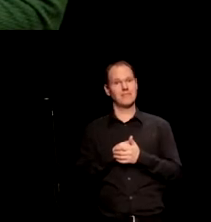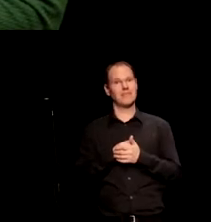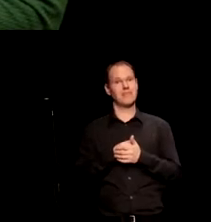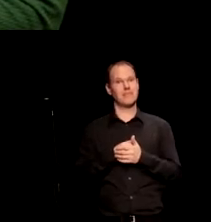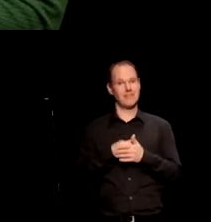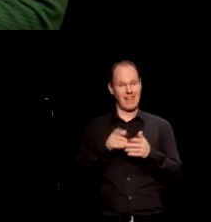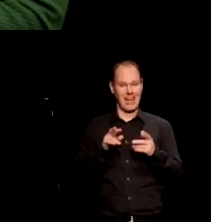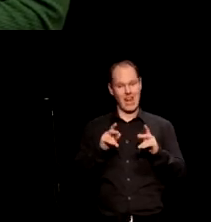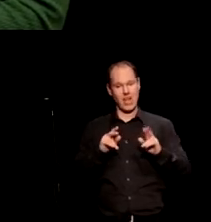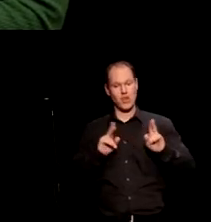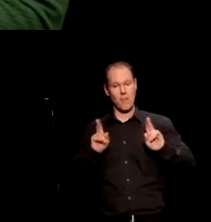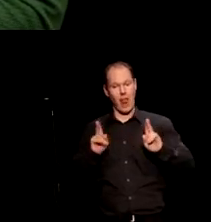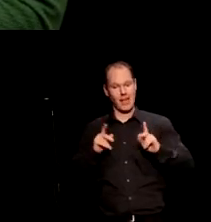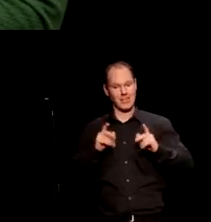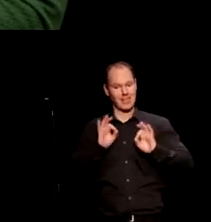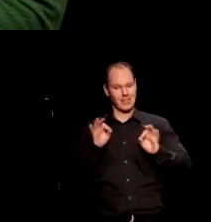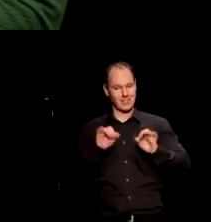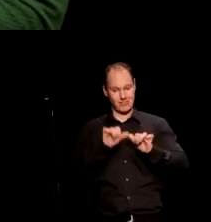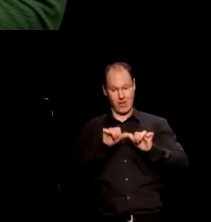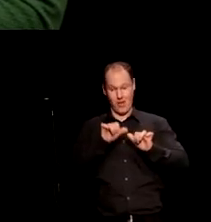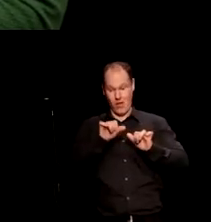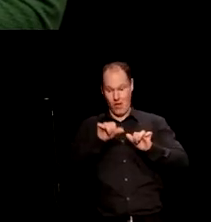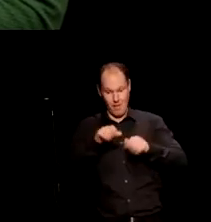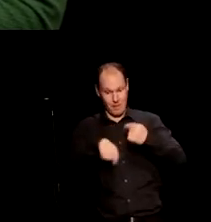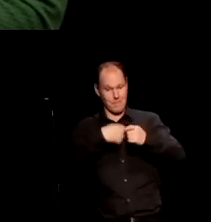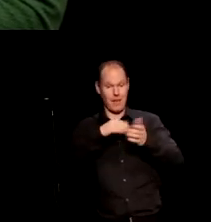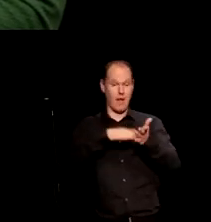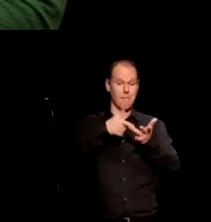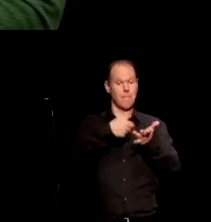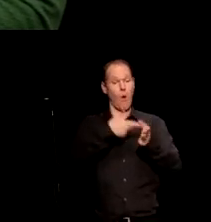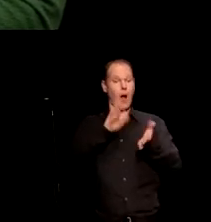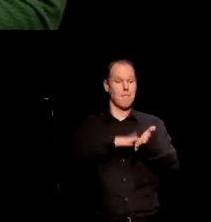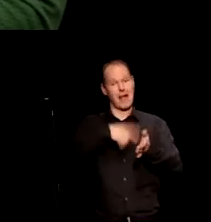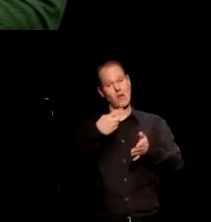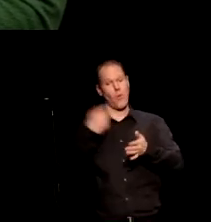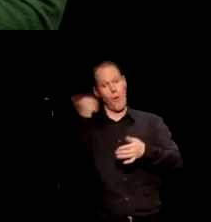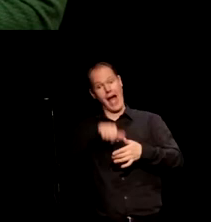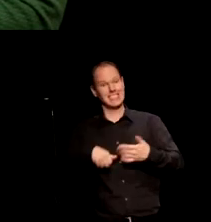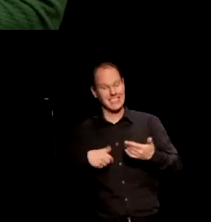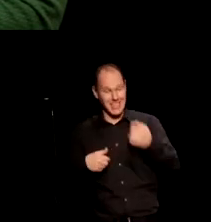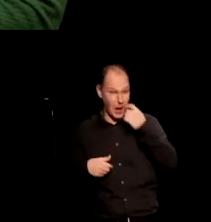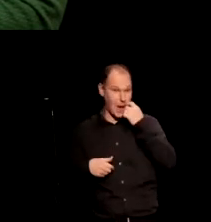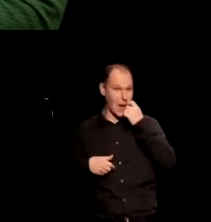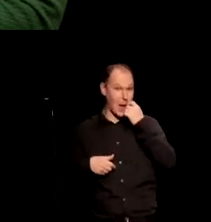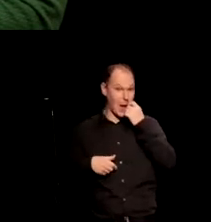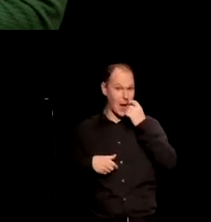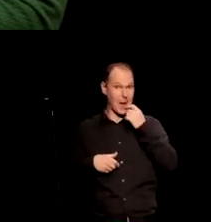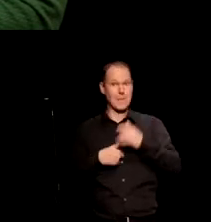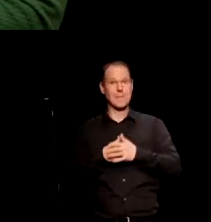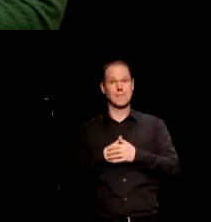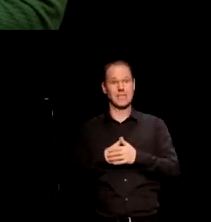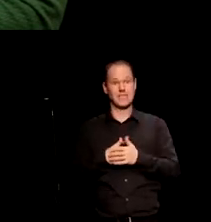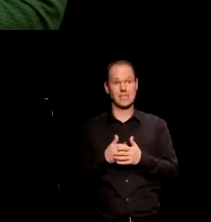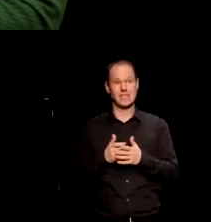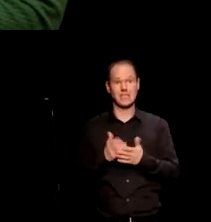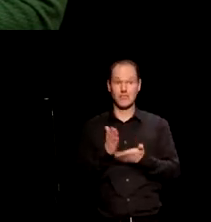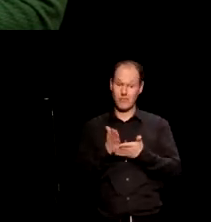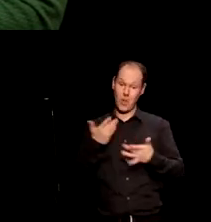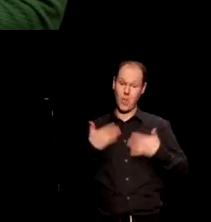The Lovelacs, right down to Morgan Wise, and so on. So it really is an enriching